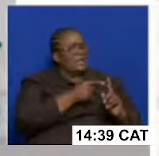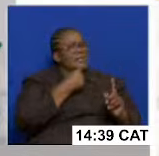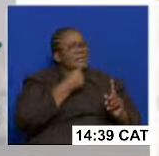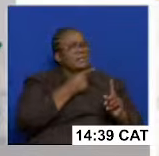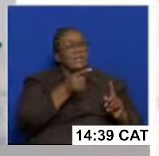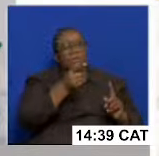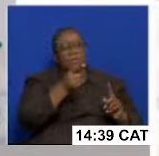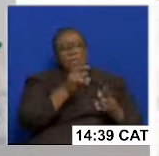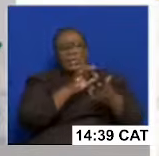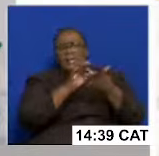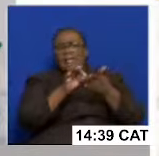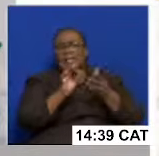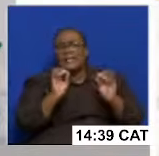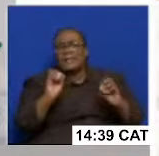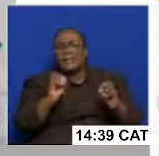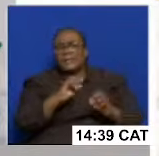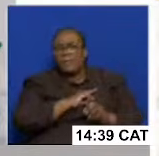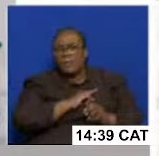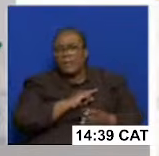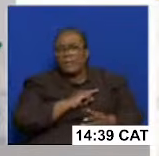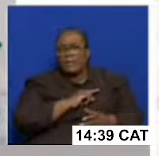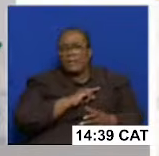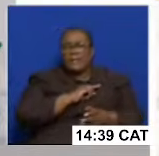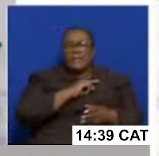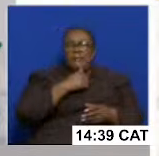I can't remember, but